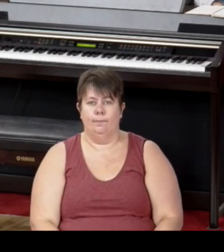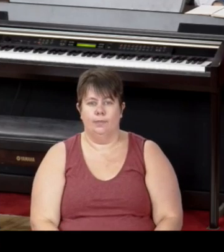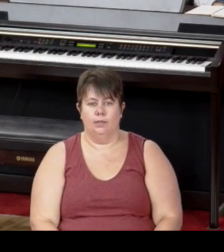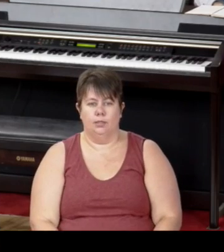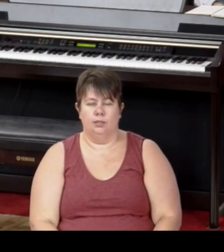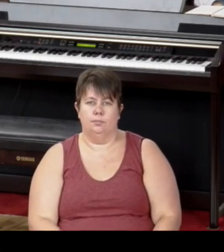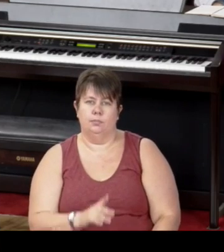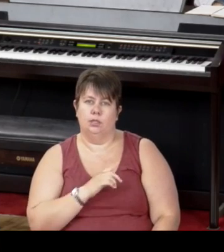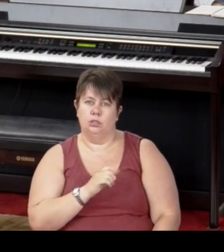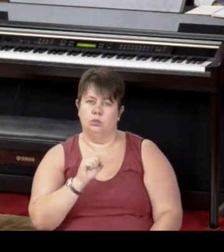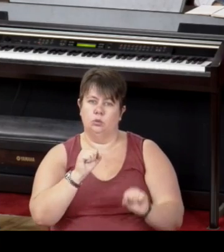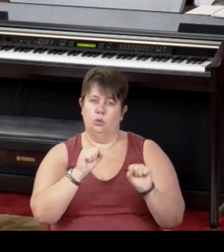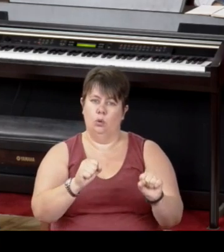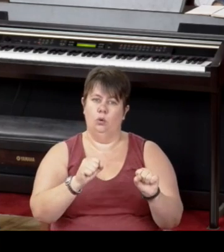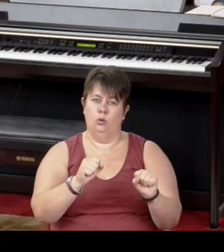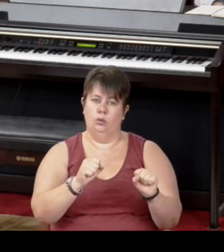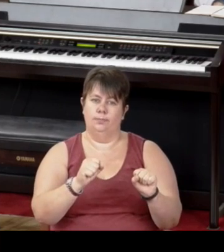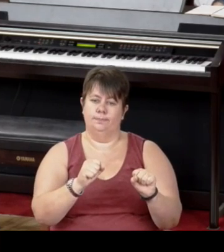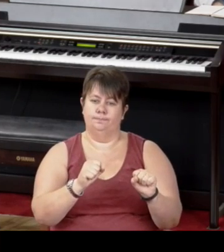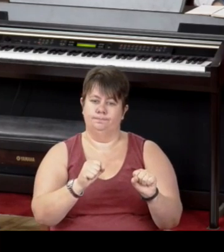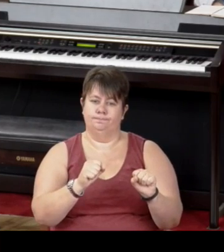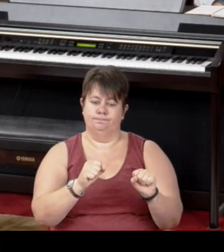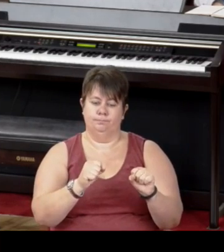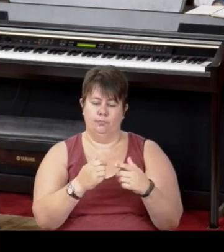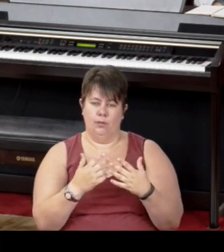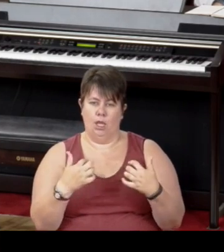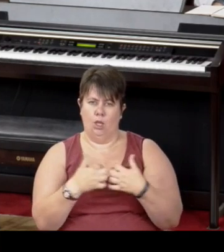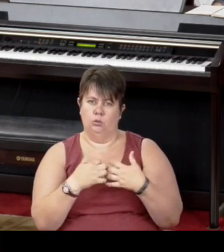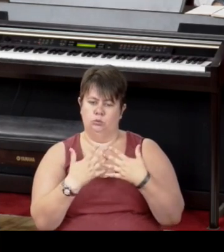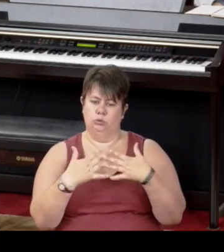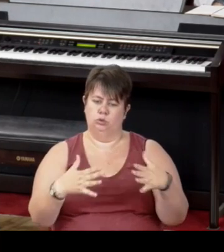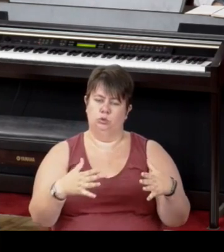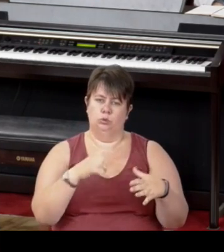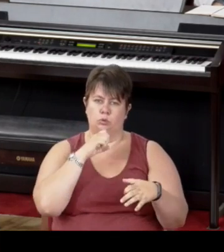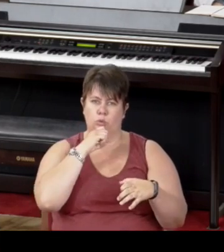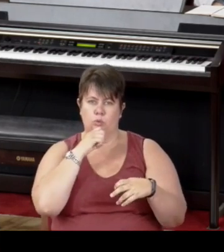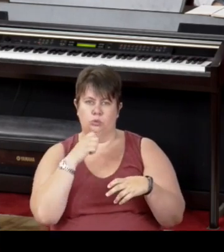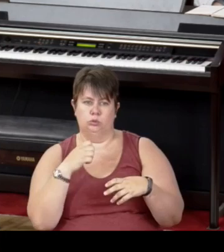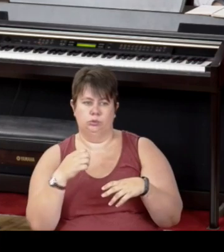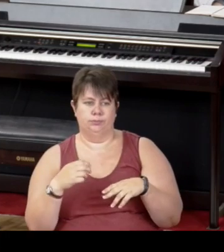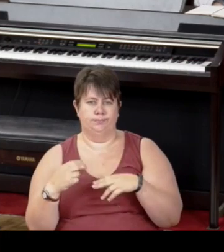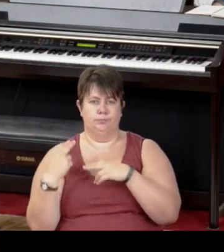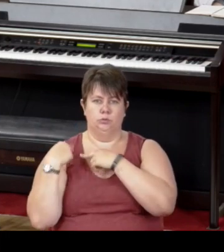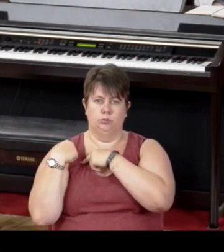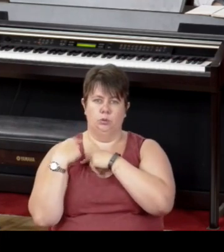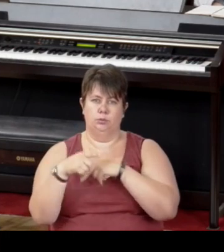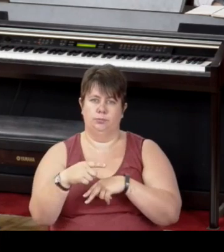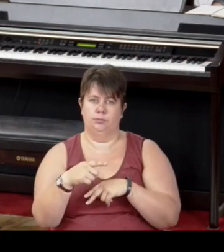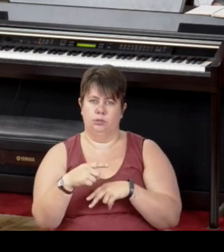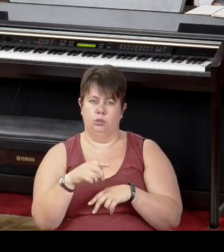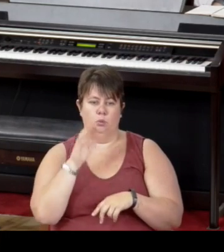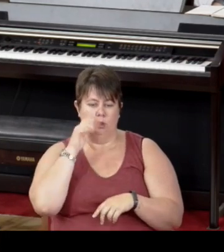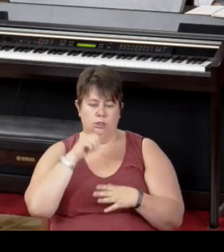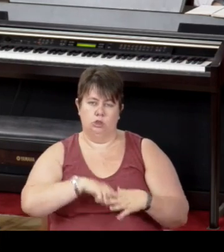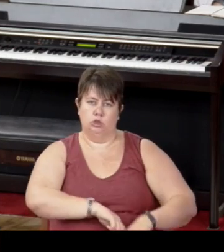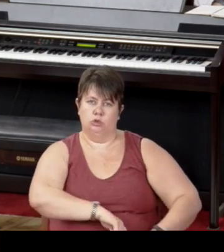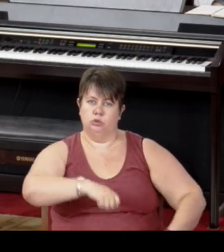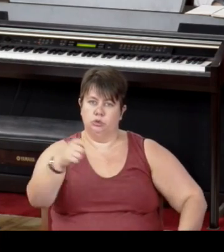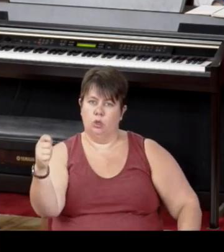been represented by a sword, a symbol of his authority and his power, a sword.